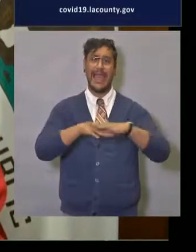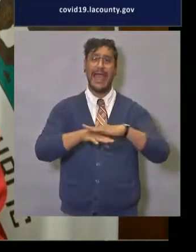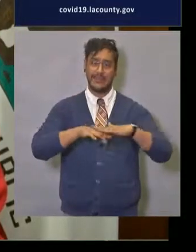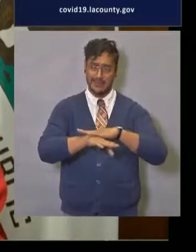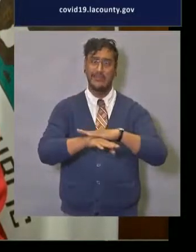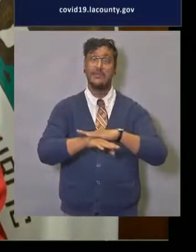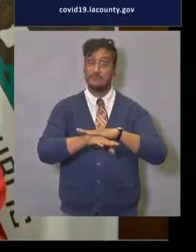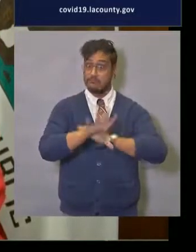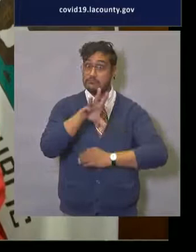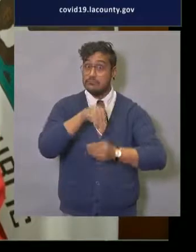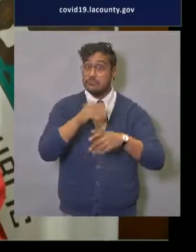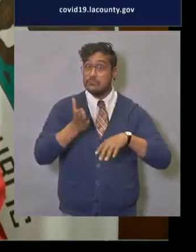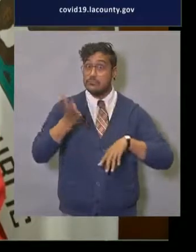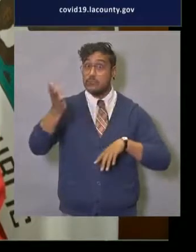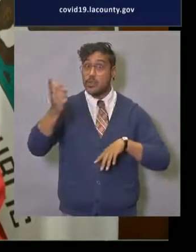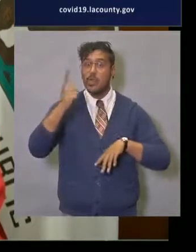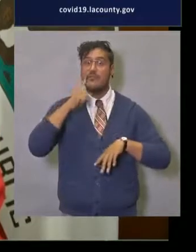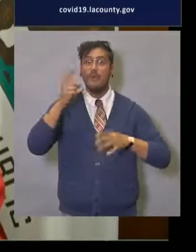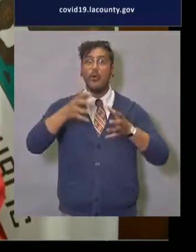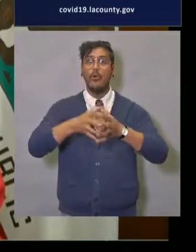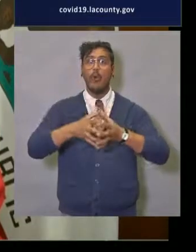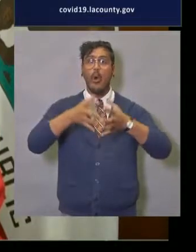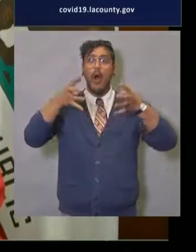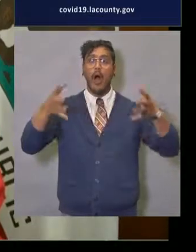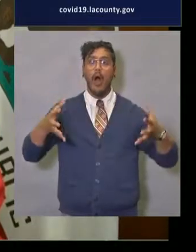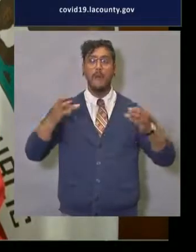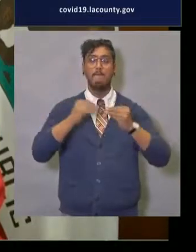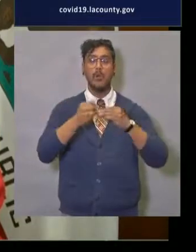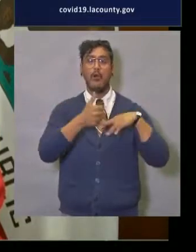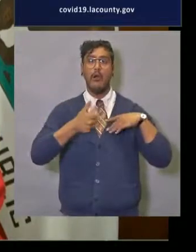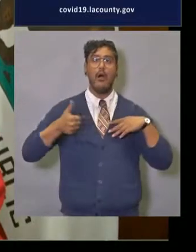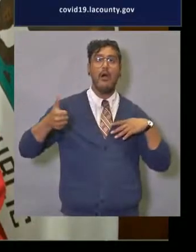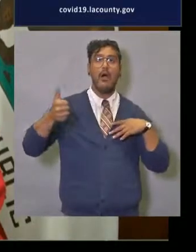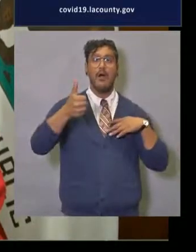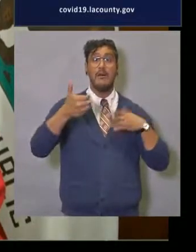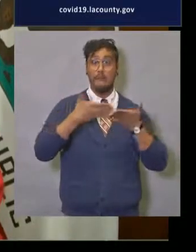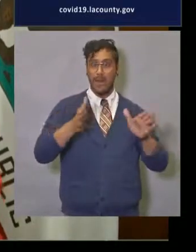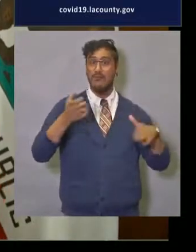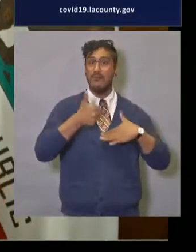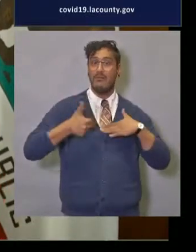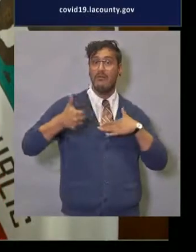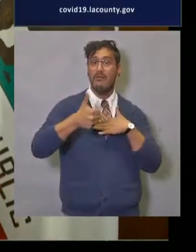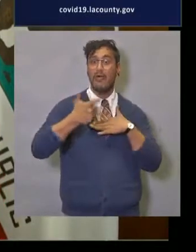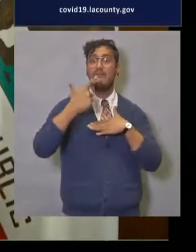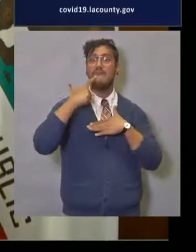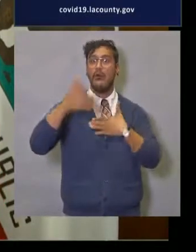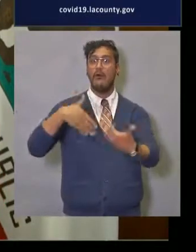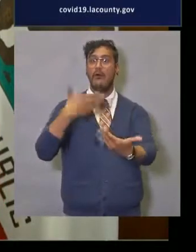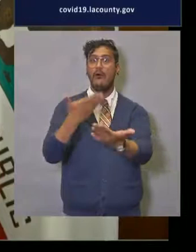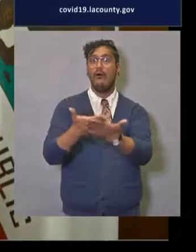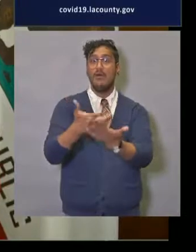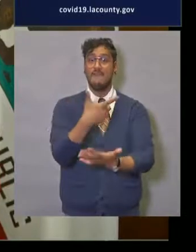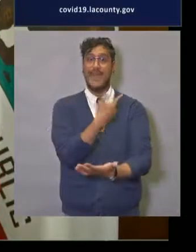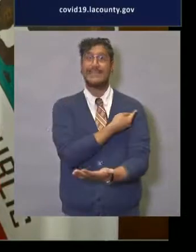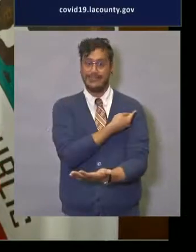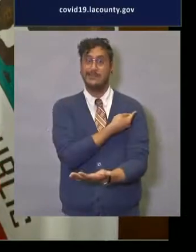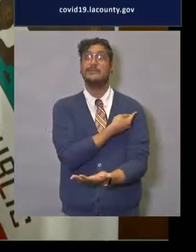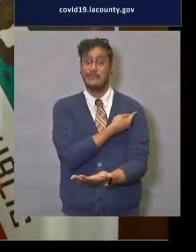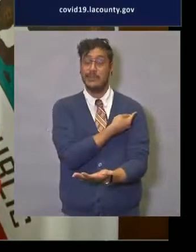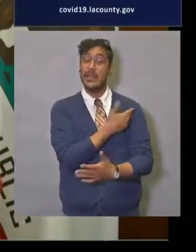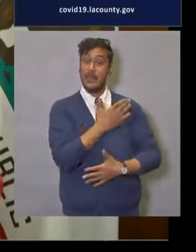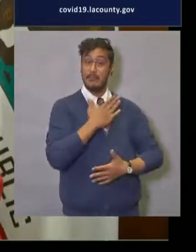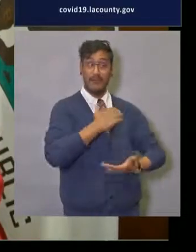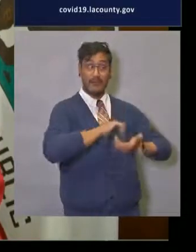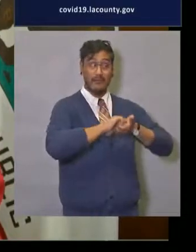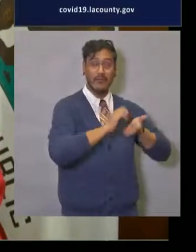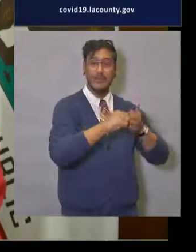to expand public transportation options for vaccine sites, and my collaboration with state and federal partners to